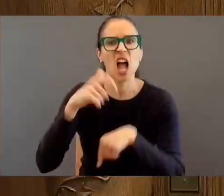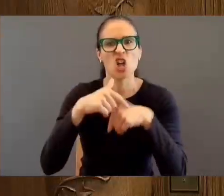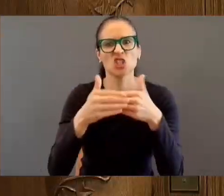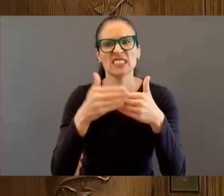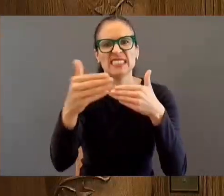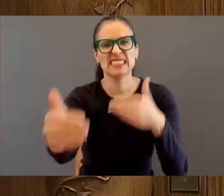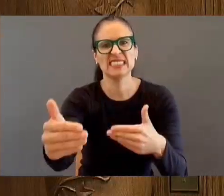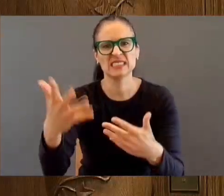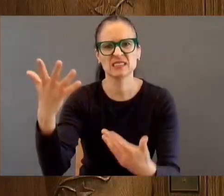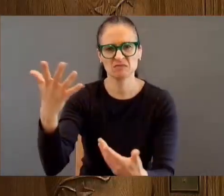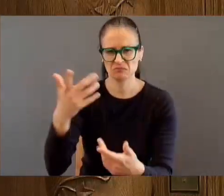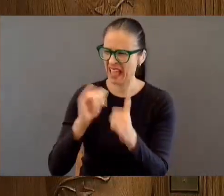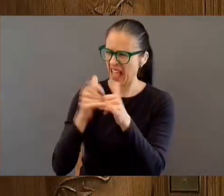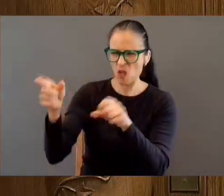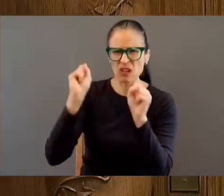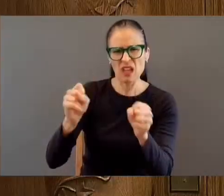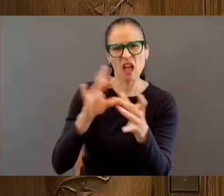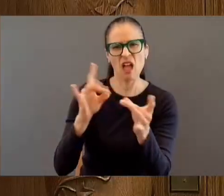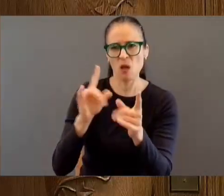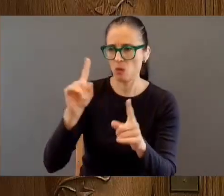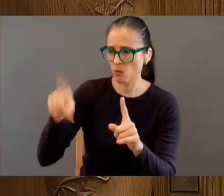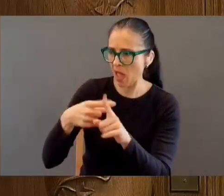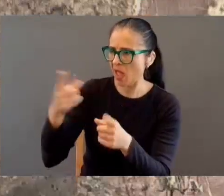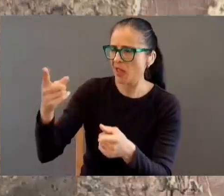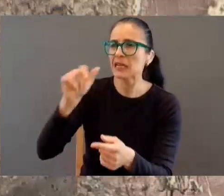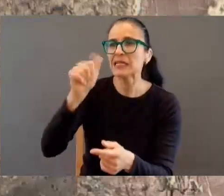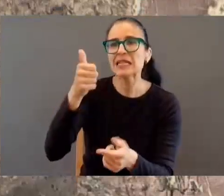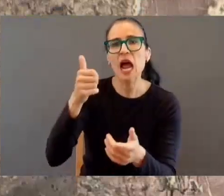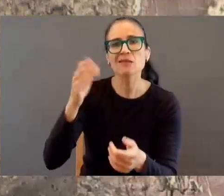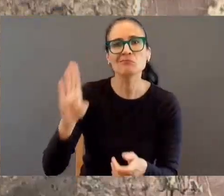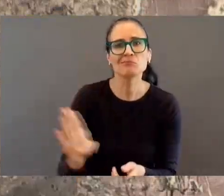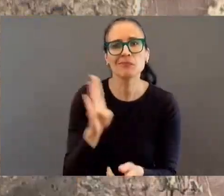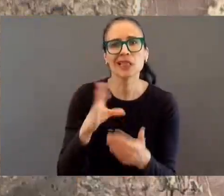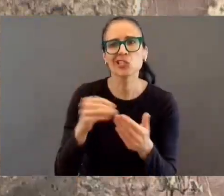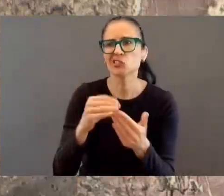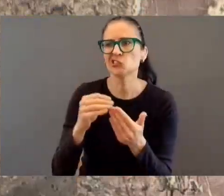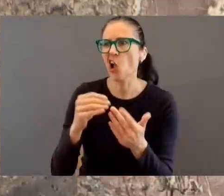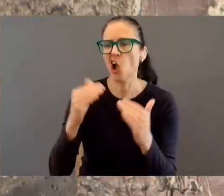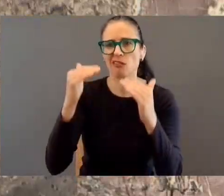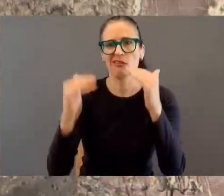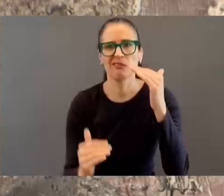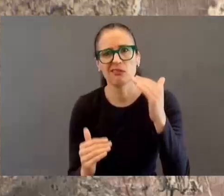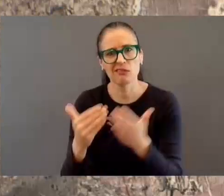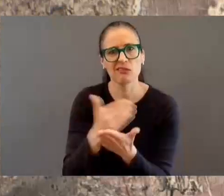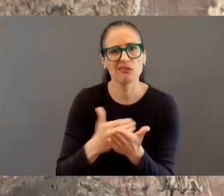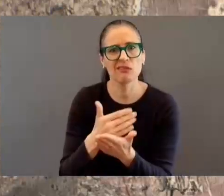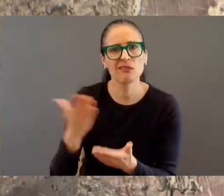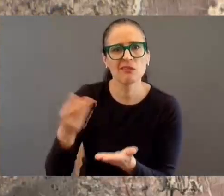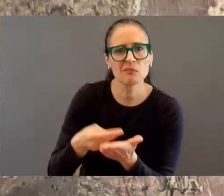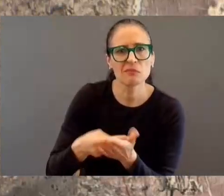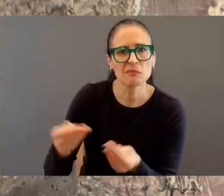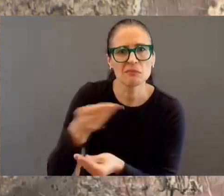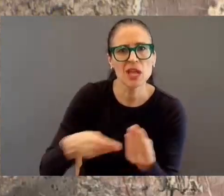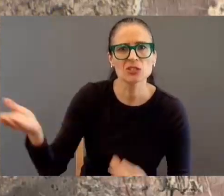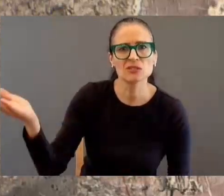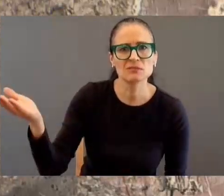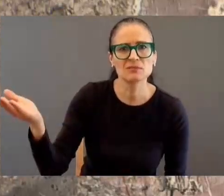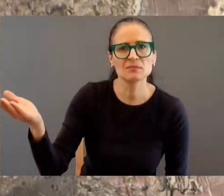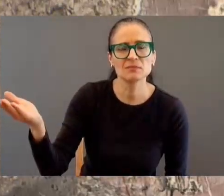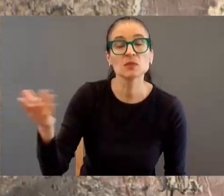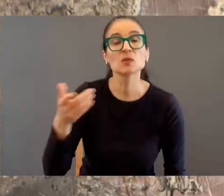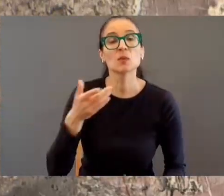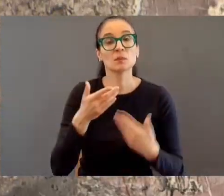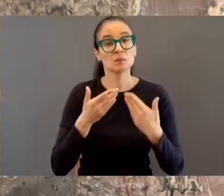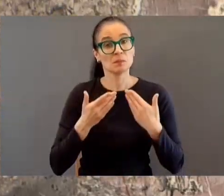Minister of Forests. Thanks very much, Mr. Speaker. I want to thank the member opposite for the question. As I'm standing up here, I'm thinking of the